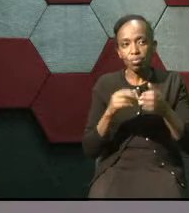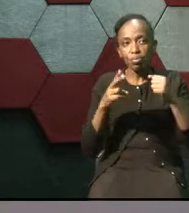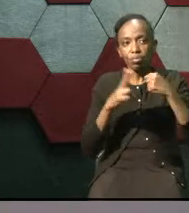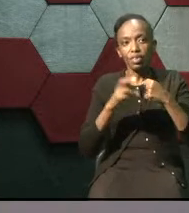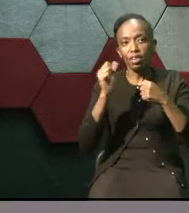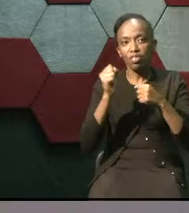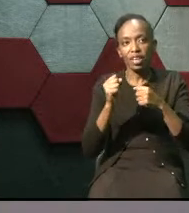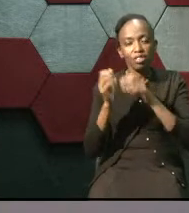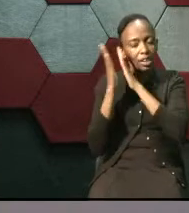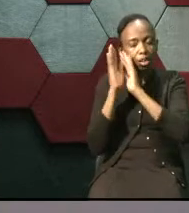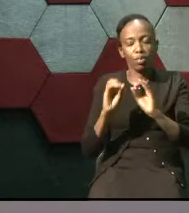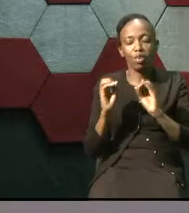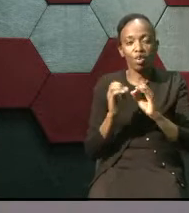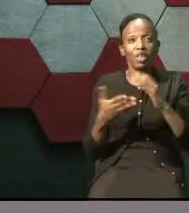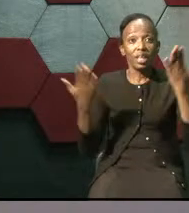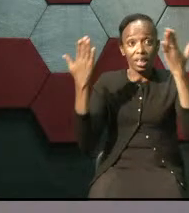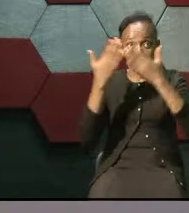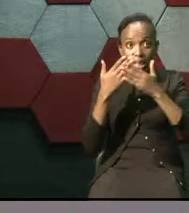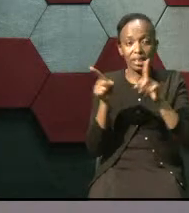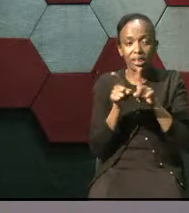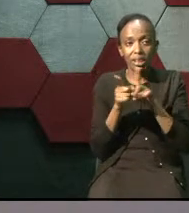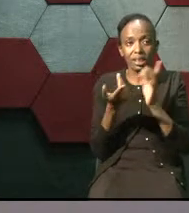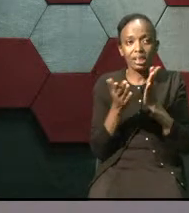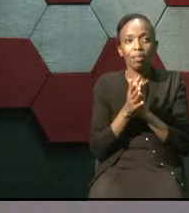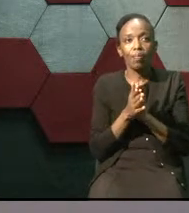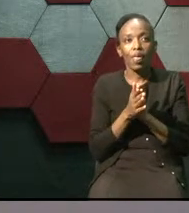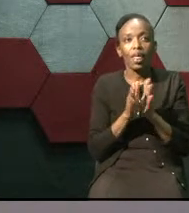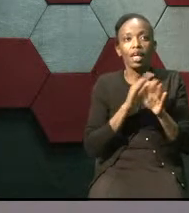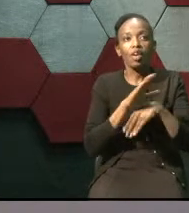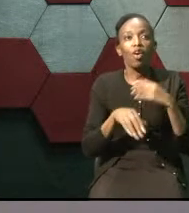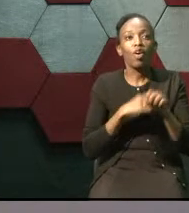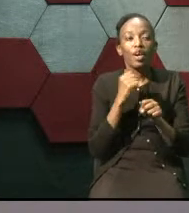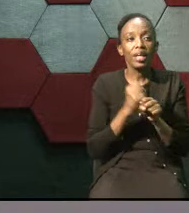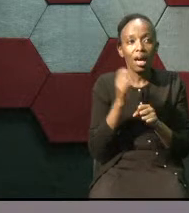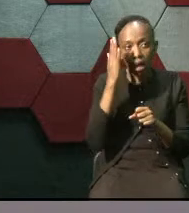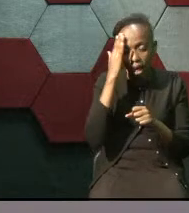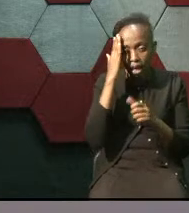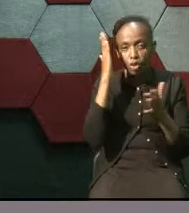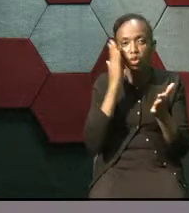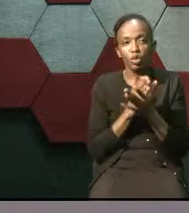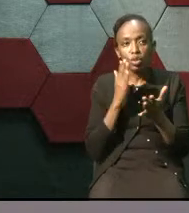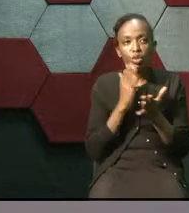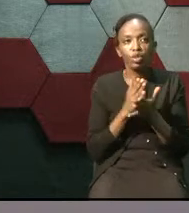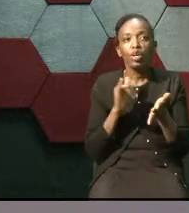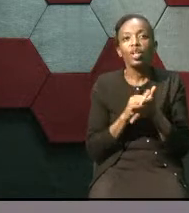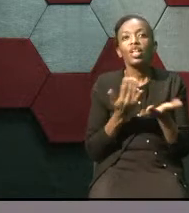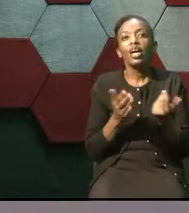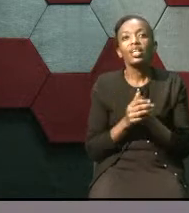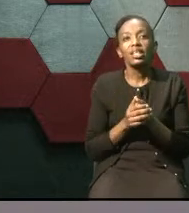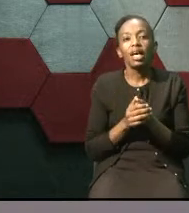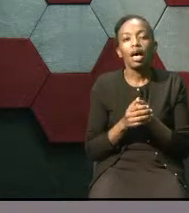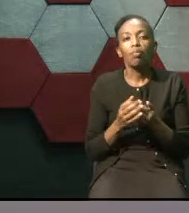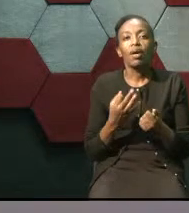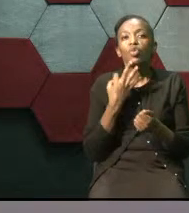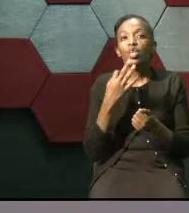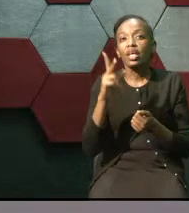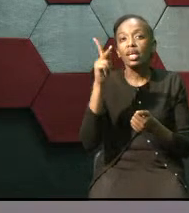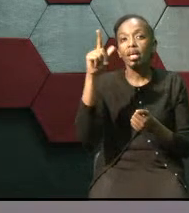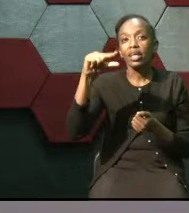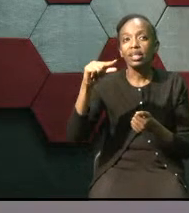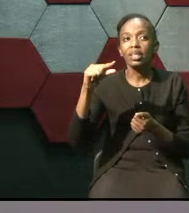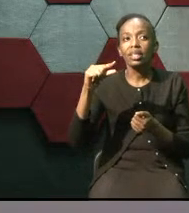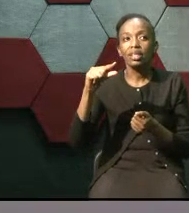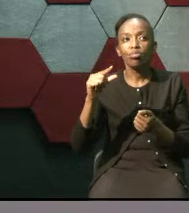the last few days and over the course of the entire year. I know it for a fact that cumulatively about 300 kilograms of